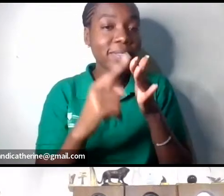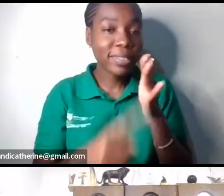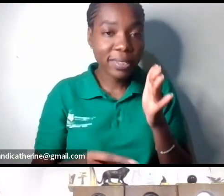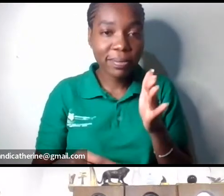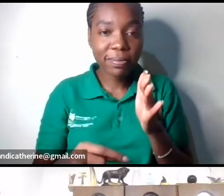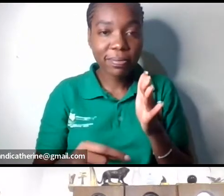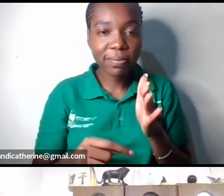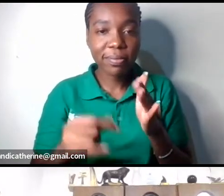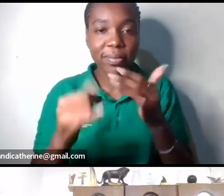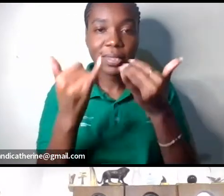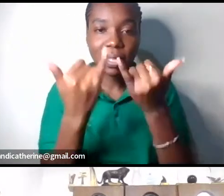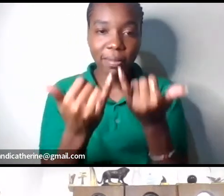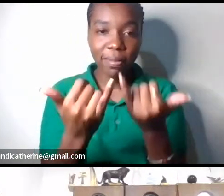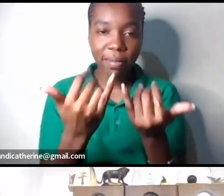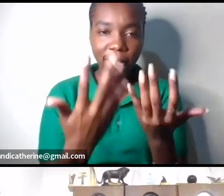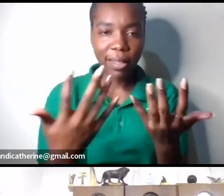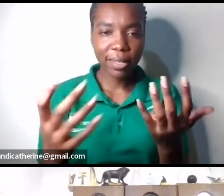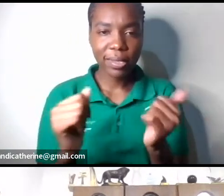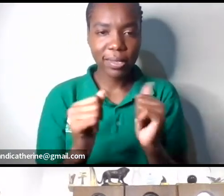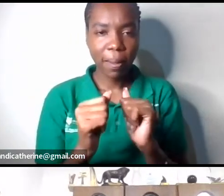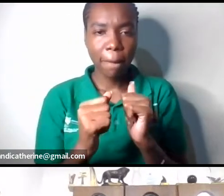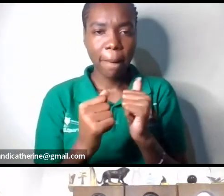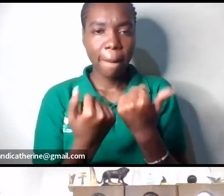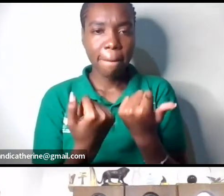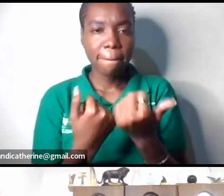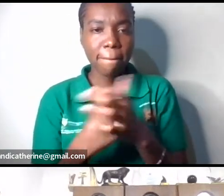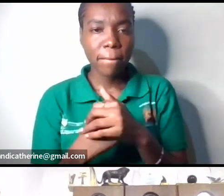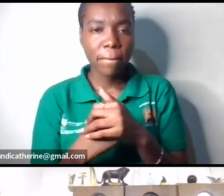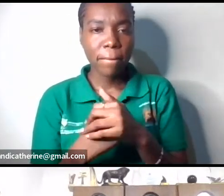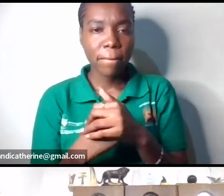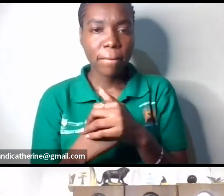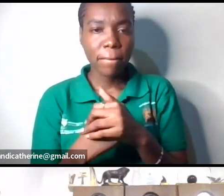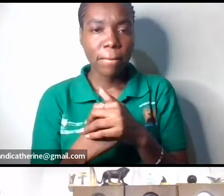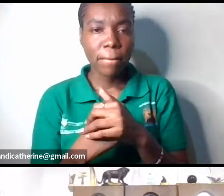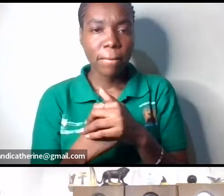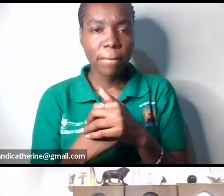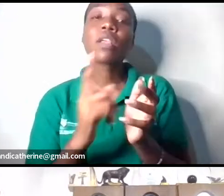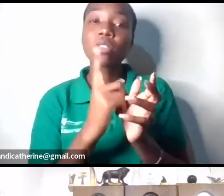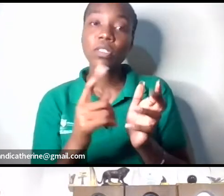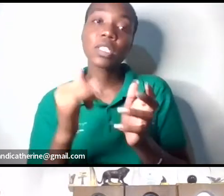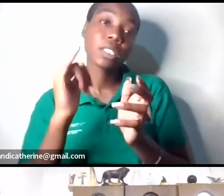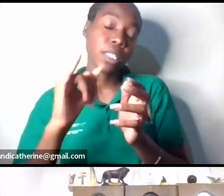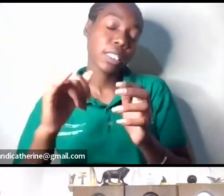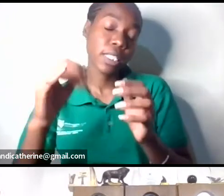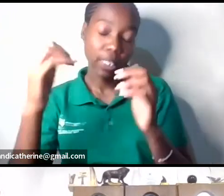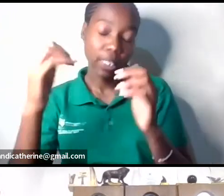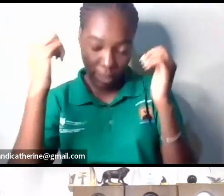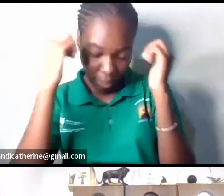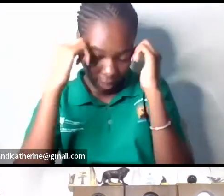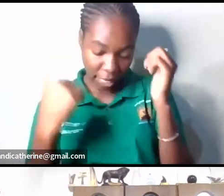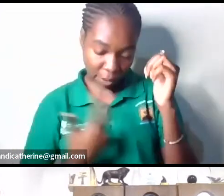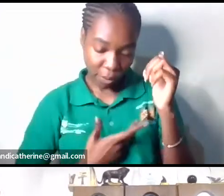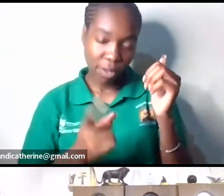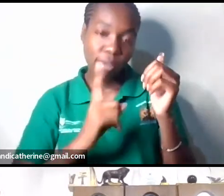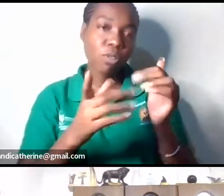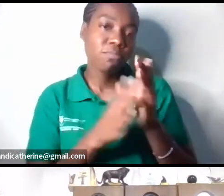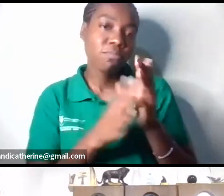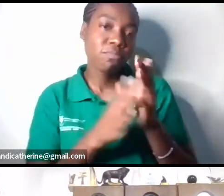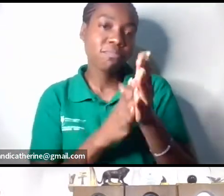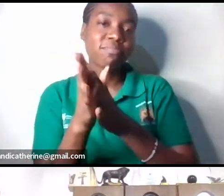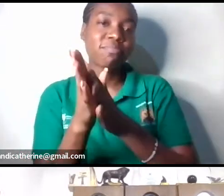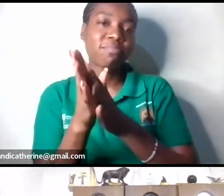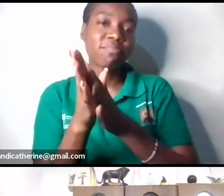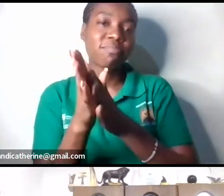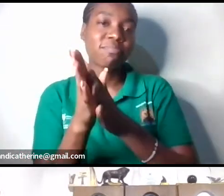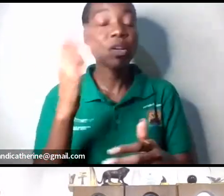way people do things. And to the fact that it's now a case study. So it was just interesting to hear that conversation from,